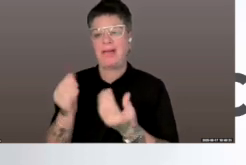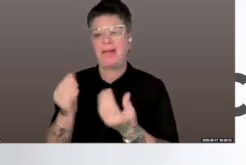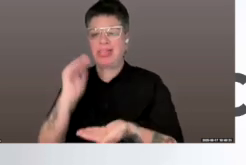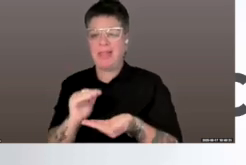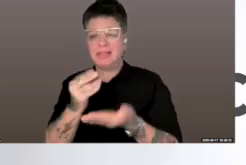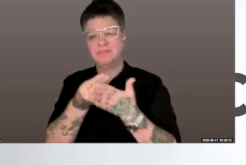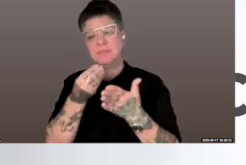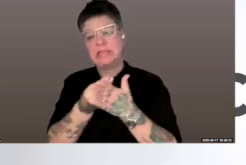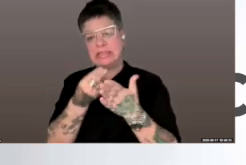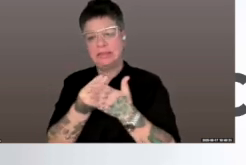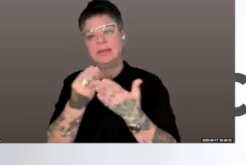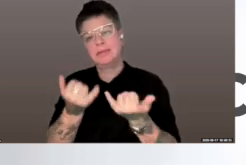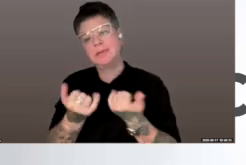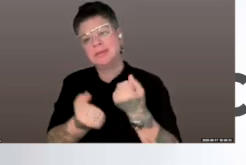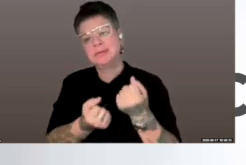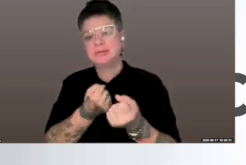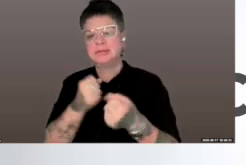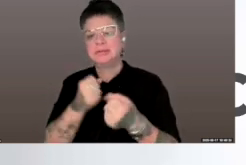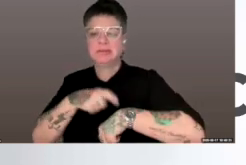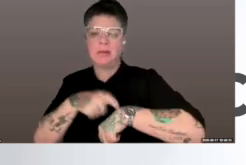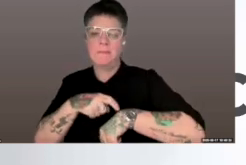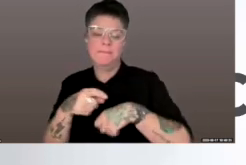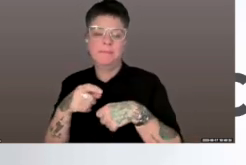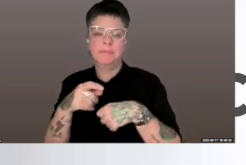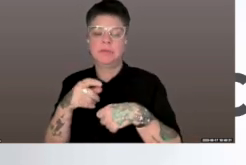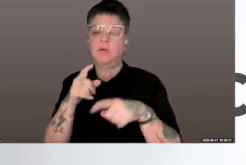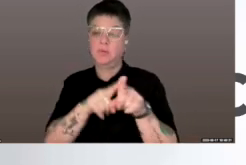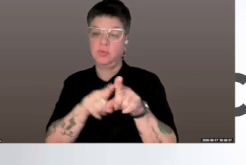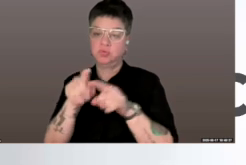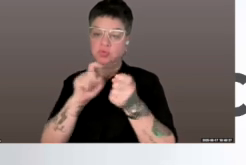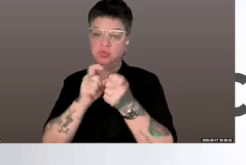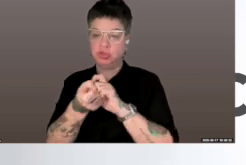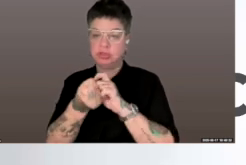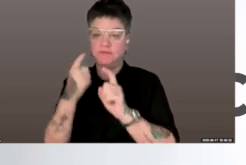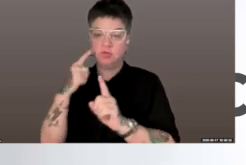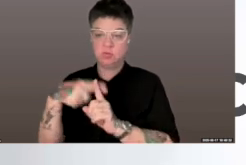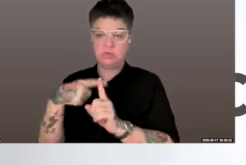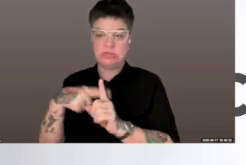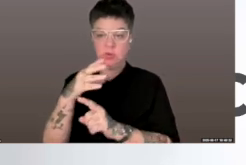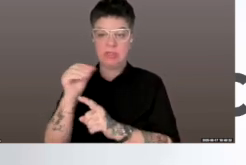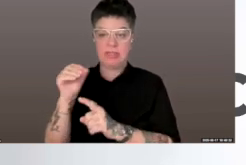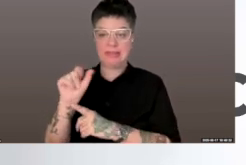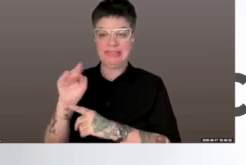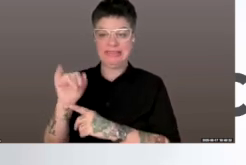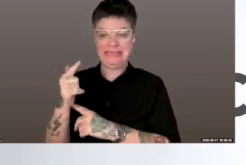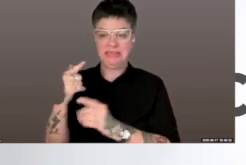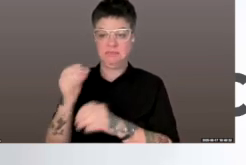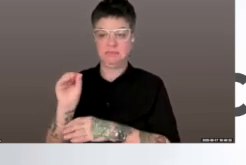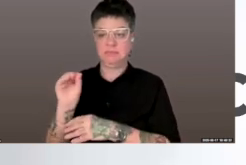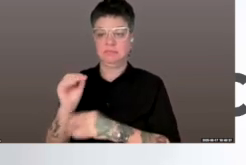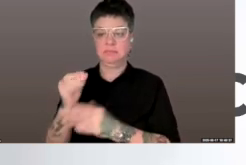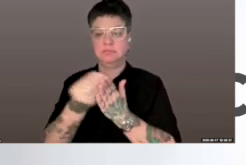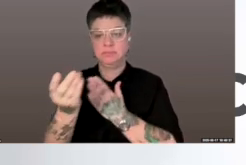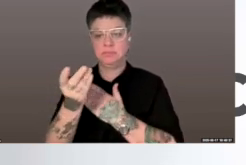trends that we've seen over time, and then also the fact that we're going to have significantly less funding this time around. We're also